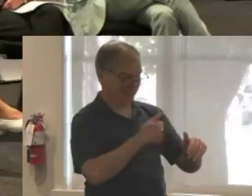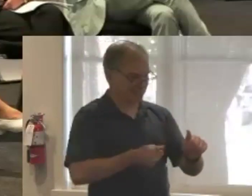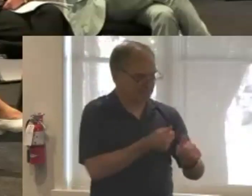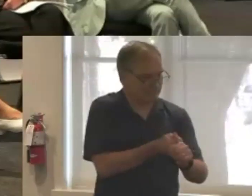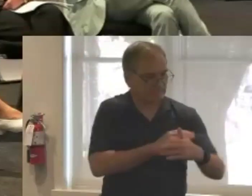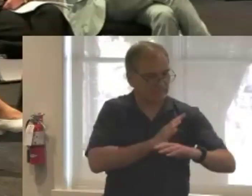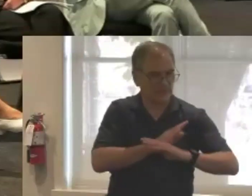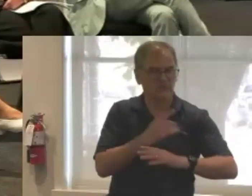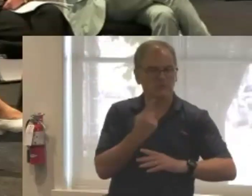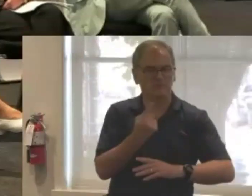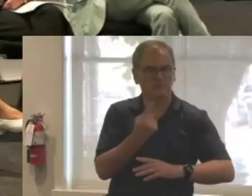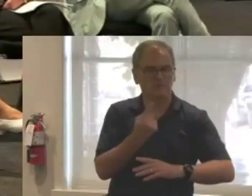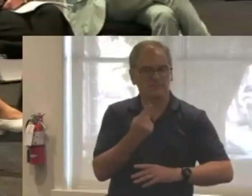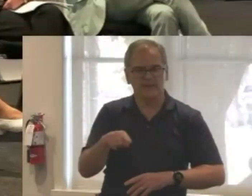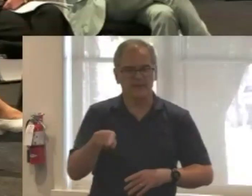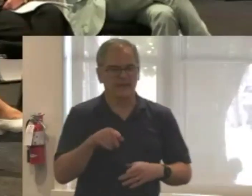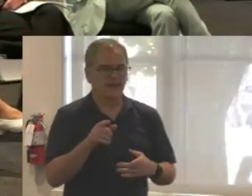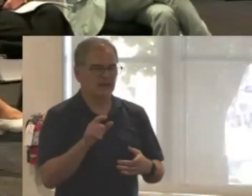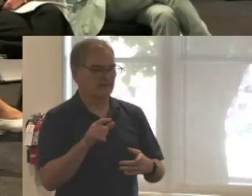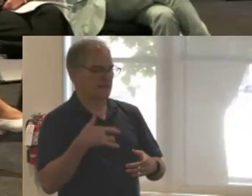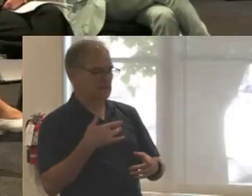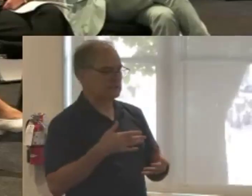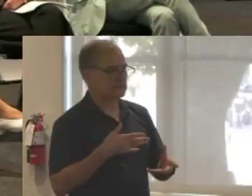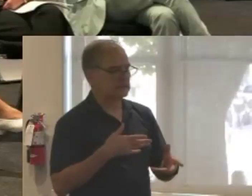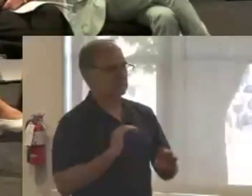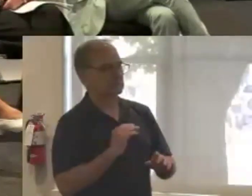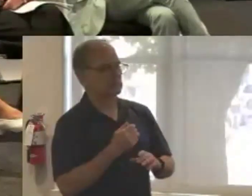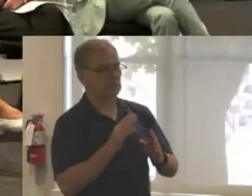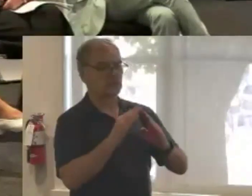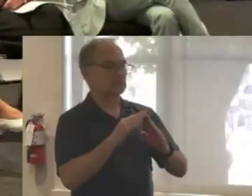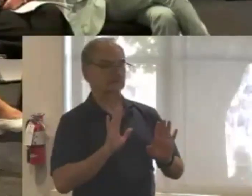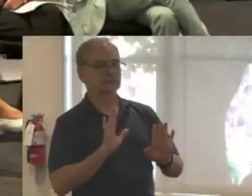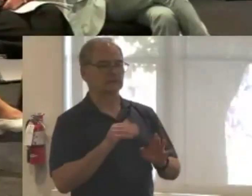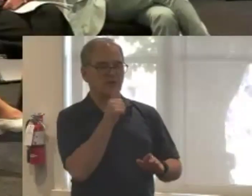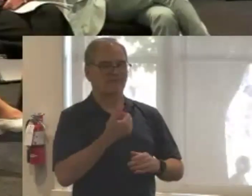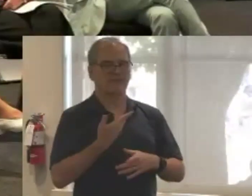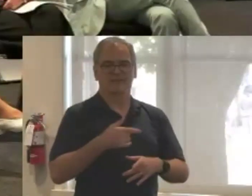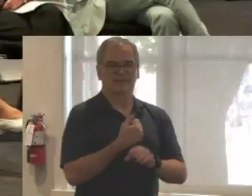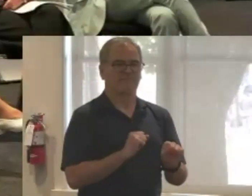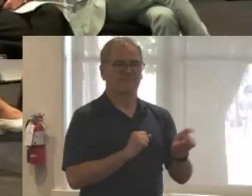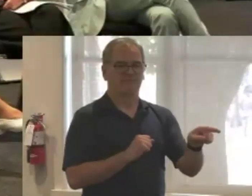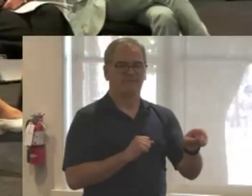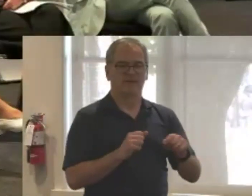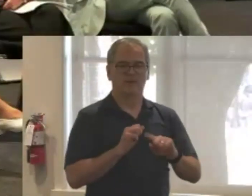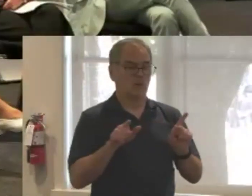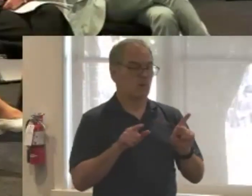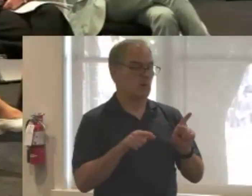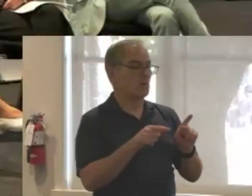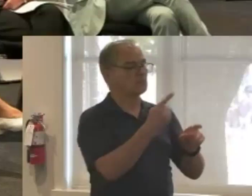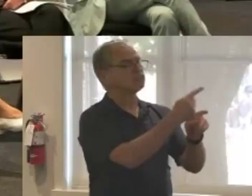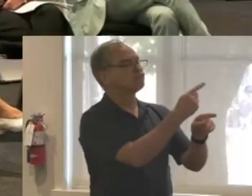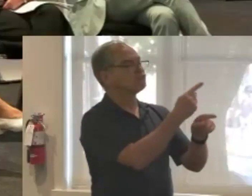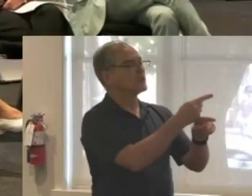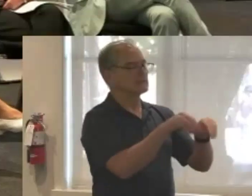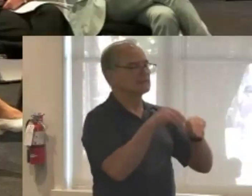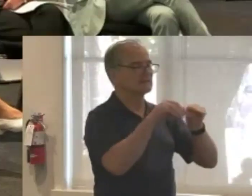Many of them do never feel safe in those shelters or just get service from the regular